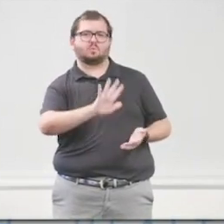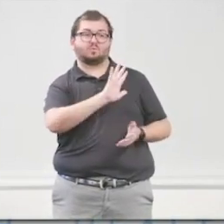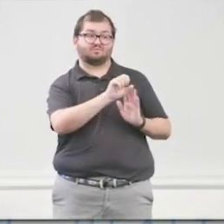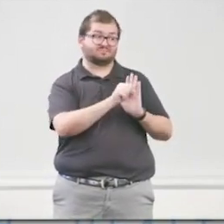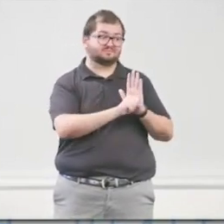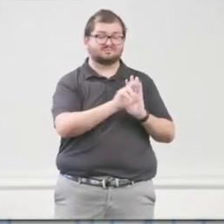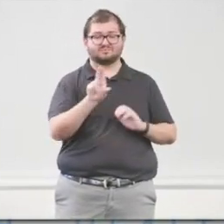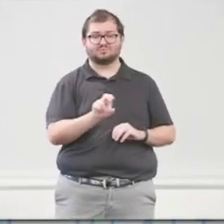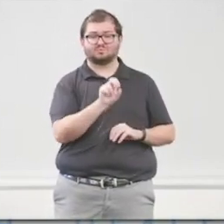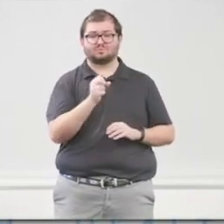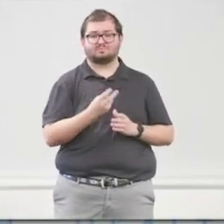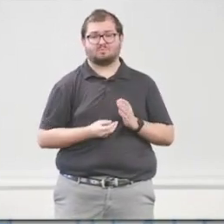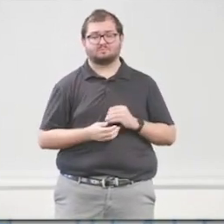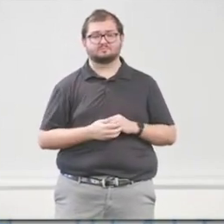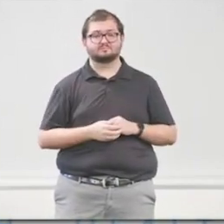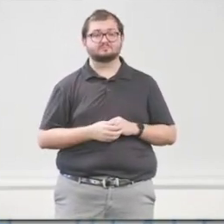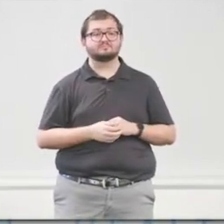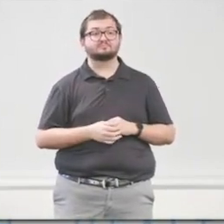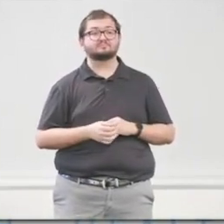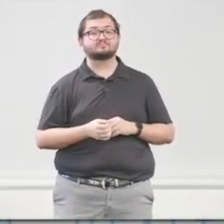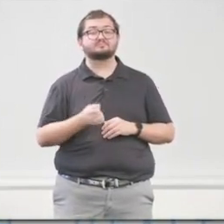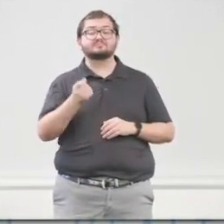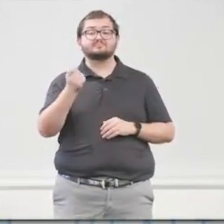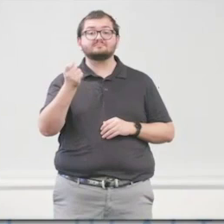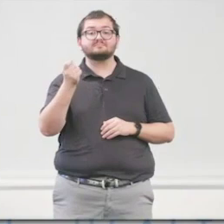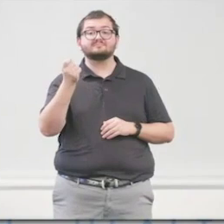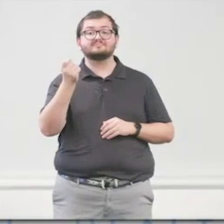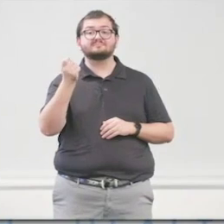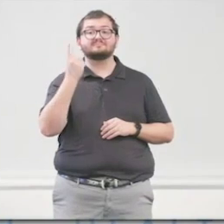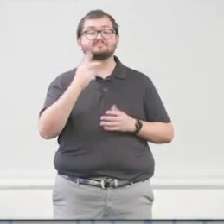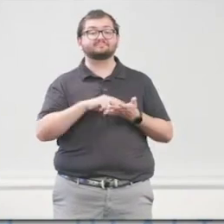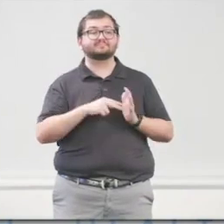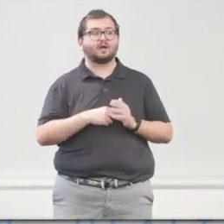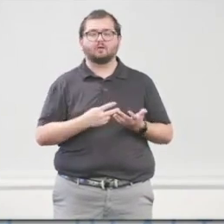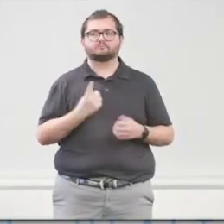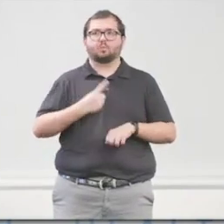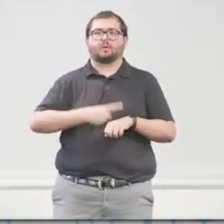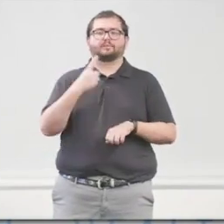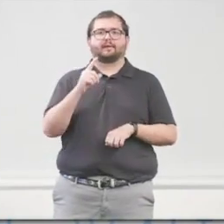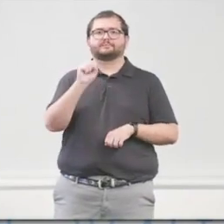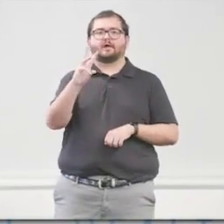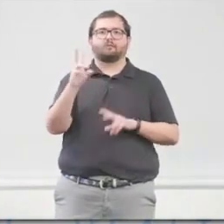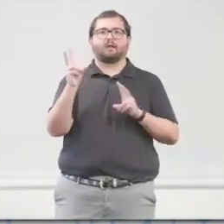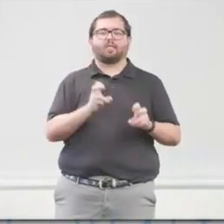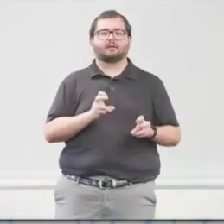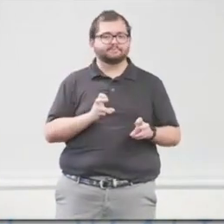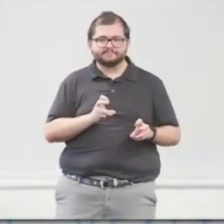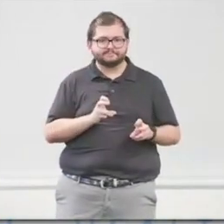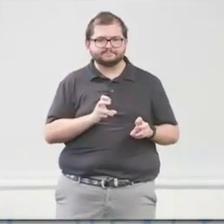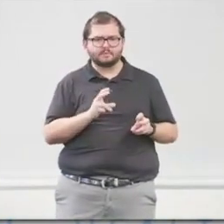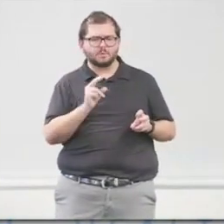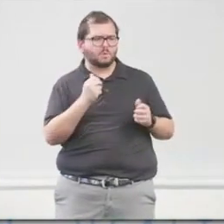nation. And unfortunately, it doesn't just hold itself to a bad piece of software got installed. They're looking to how do they pivot this to